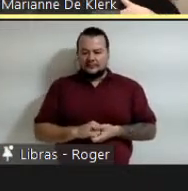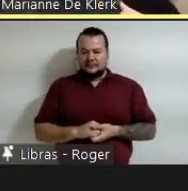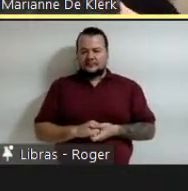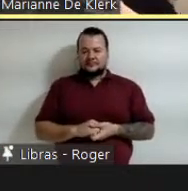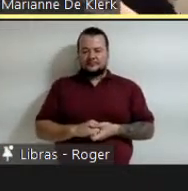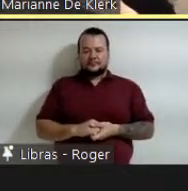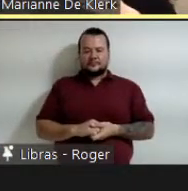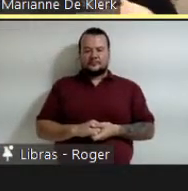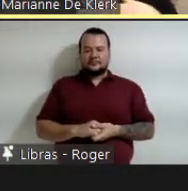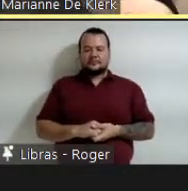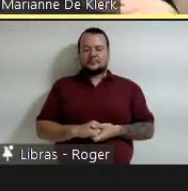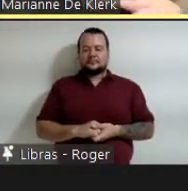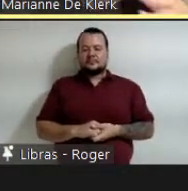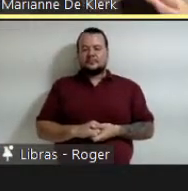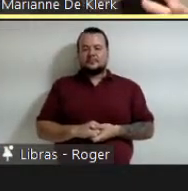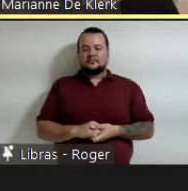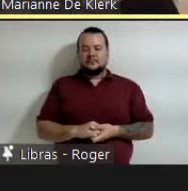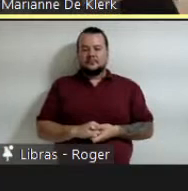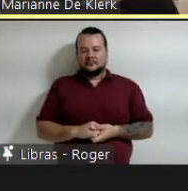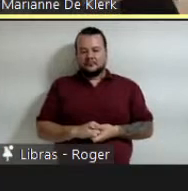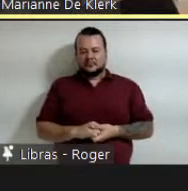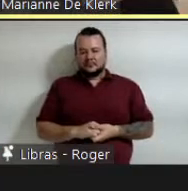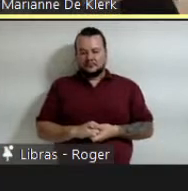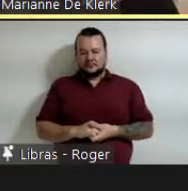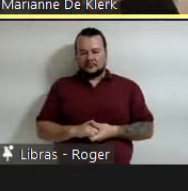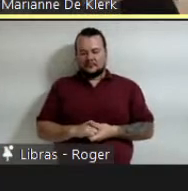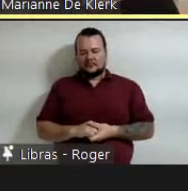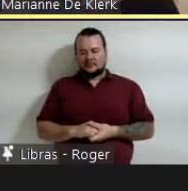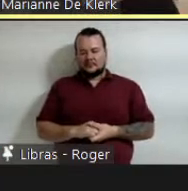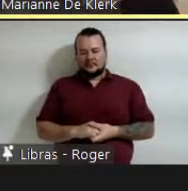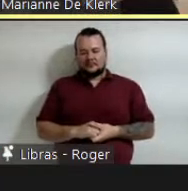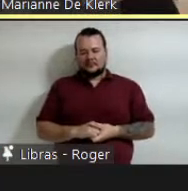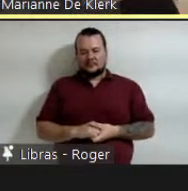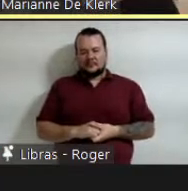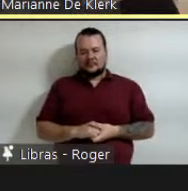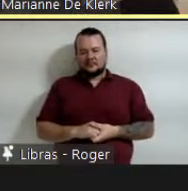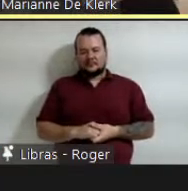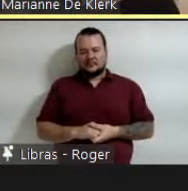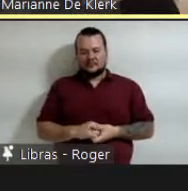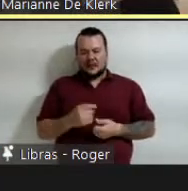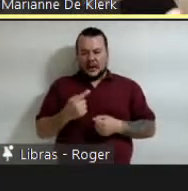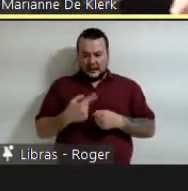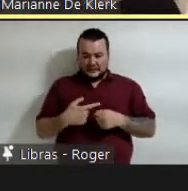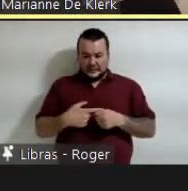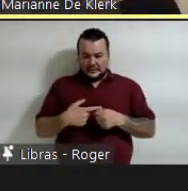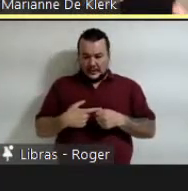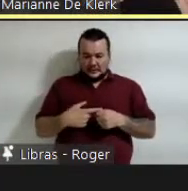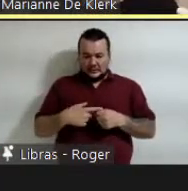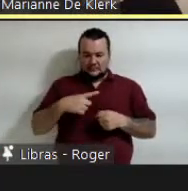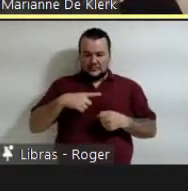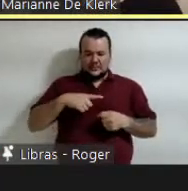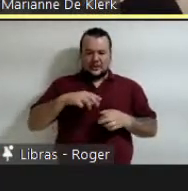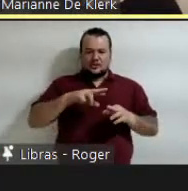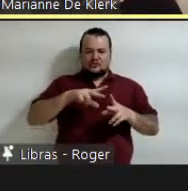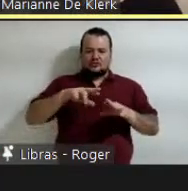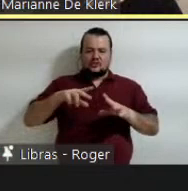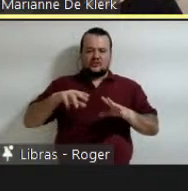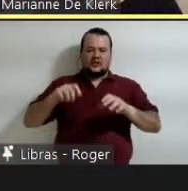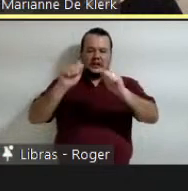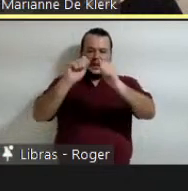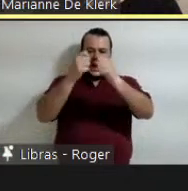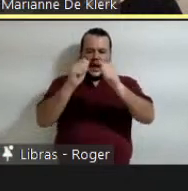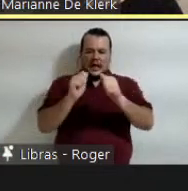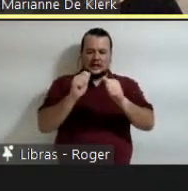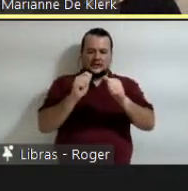the legacy of the inner city has a lot of these modernist buildings, and you can see the skyline there. And a lot of these grand projects were partially realized. In